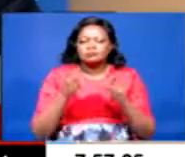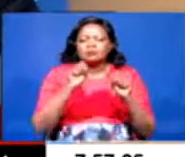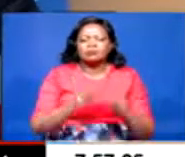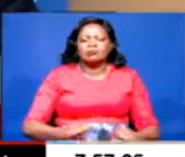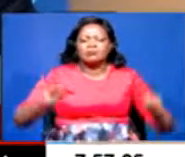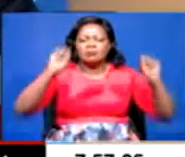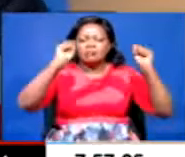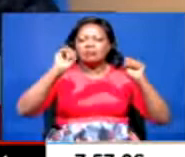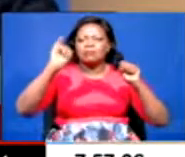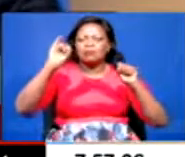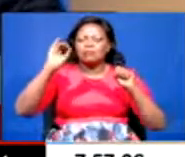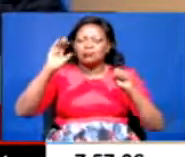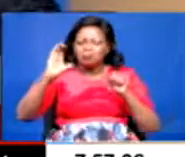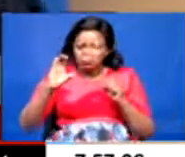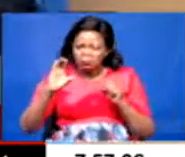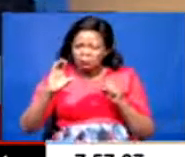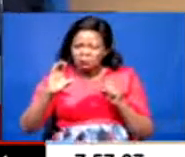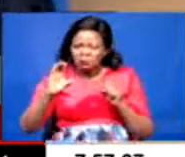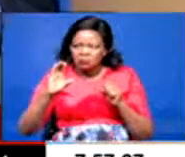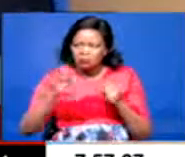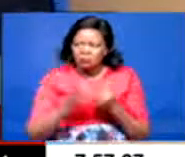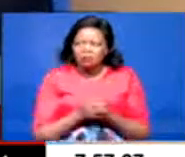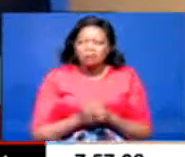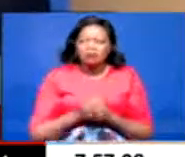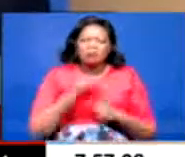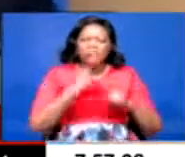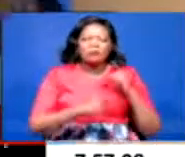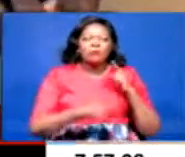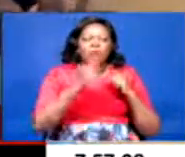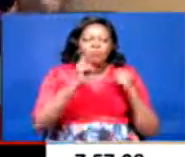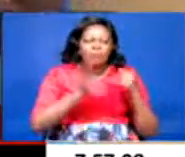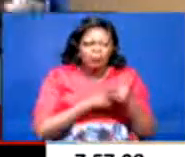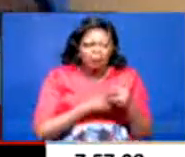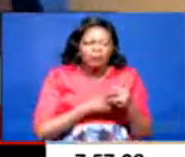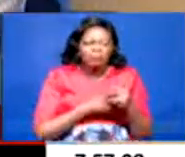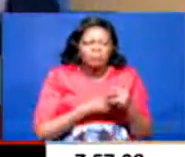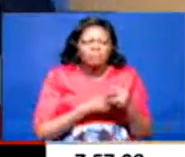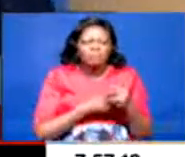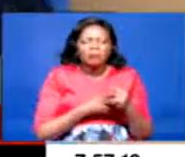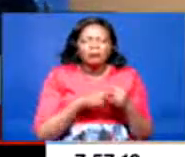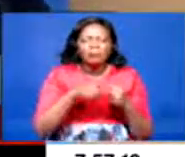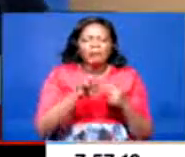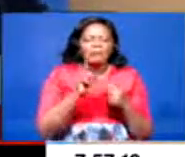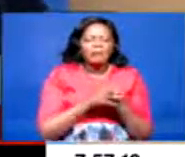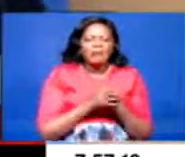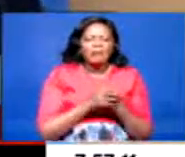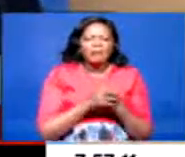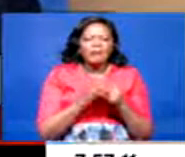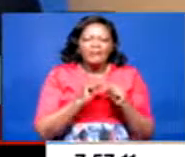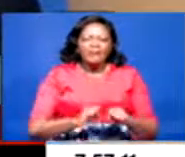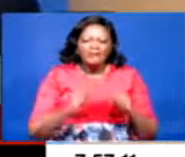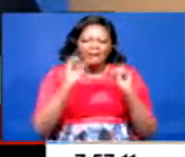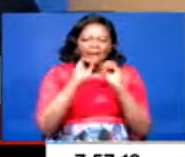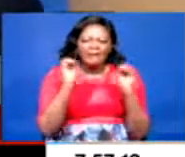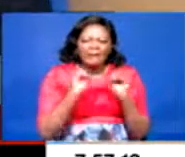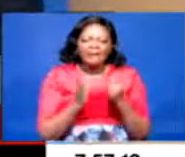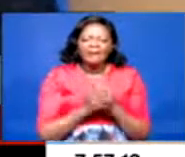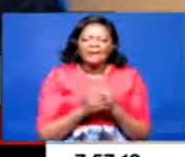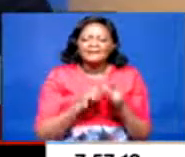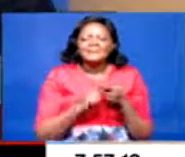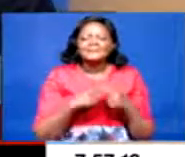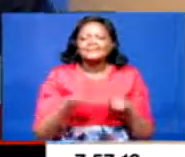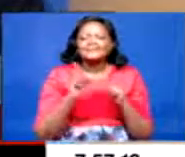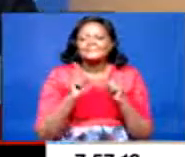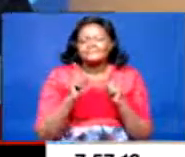Independent Electoral Boundaries Commission. In 2017, it appears like he was not the one calling shots then, and you remember that kind